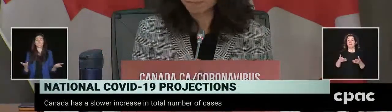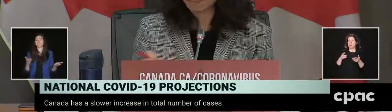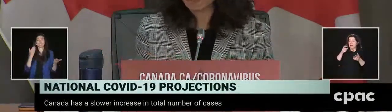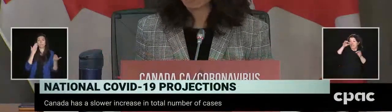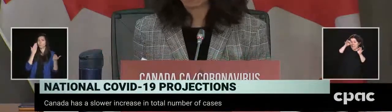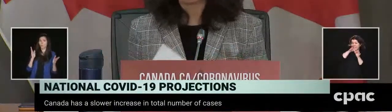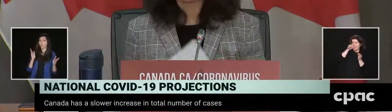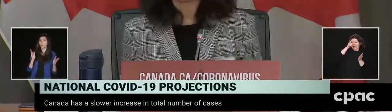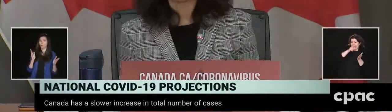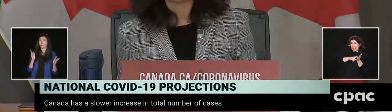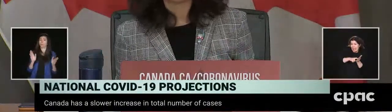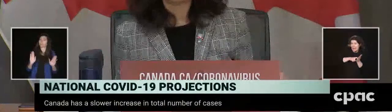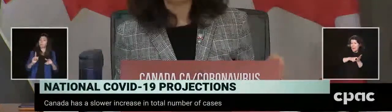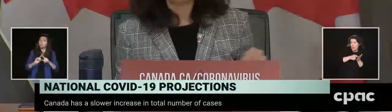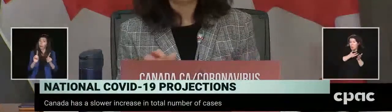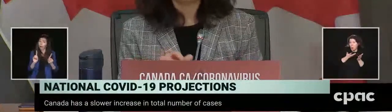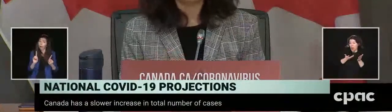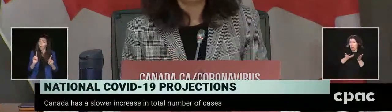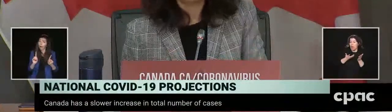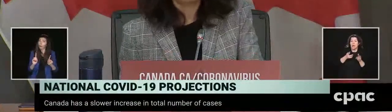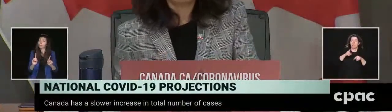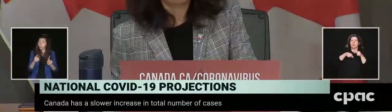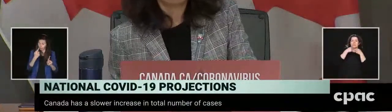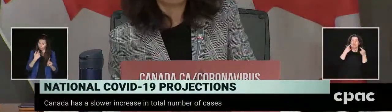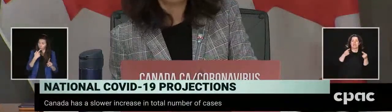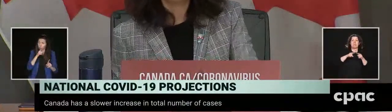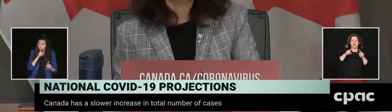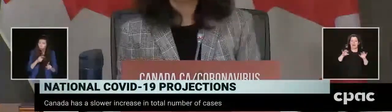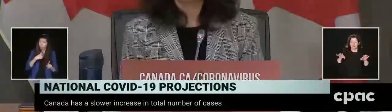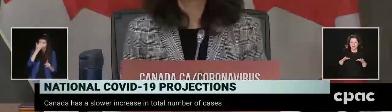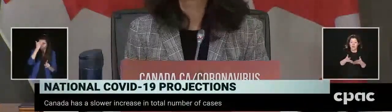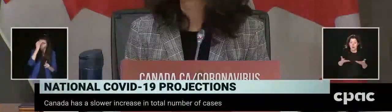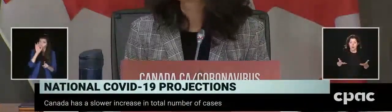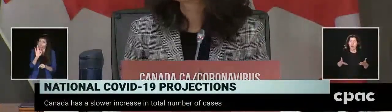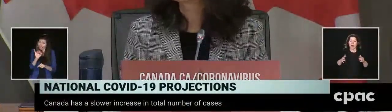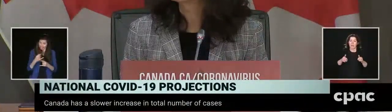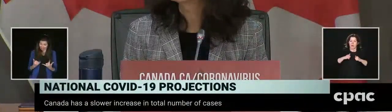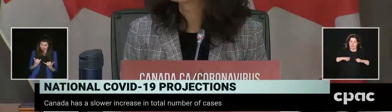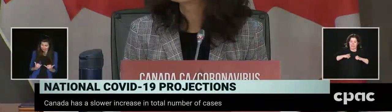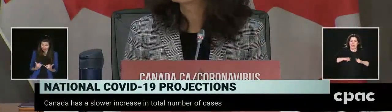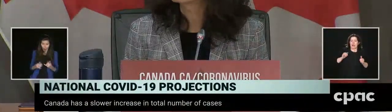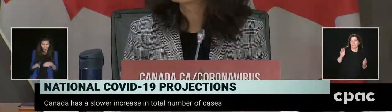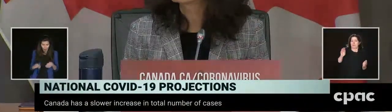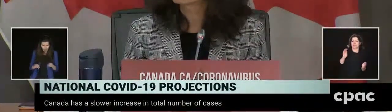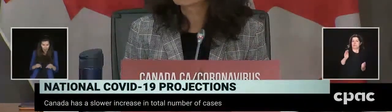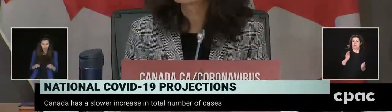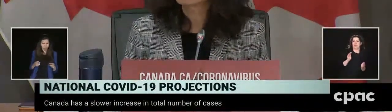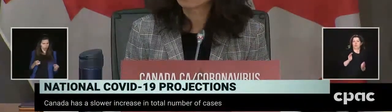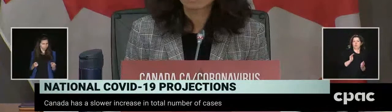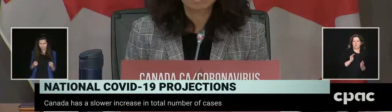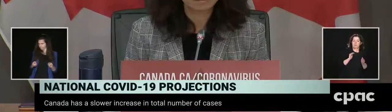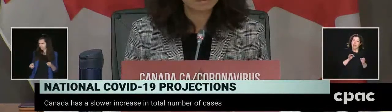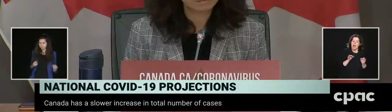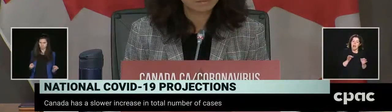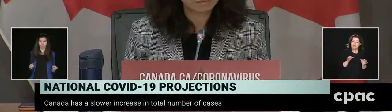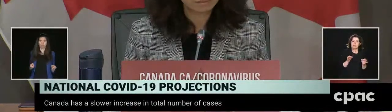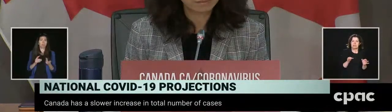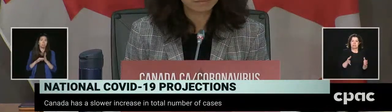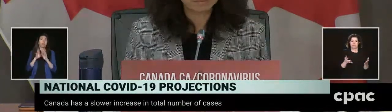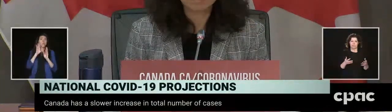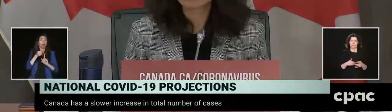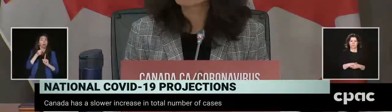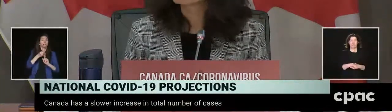time. So doctors, your message has been for days now, stay in your bubble. And we know not everybody's staying in their bubble,